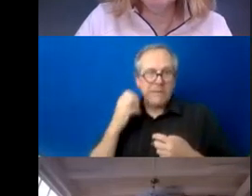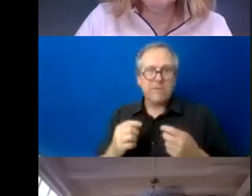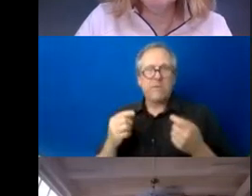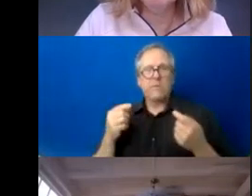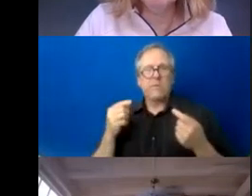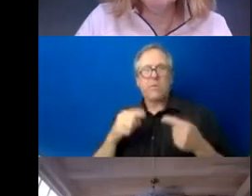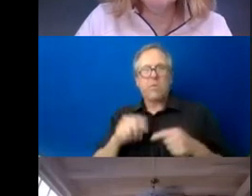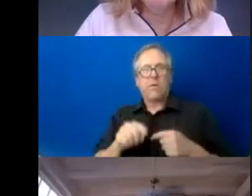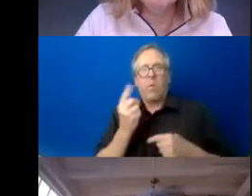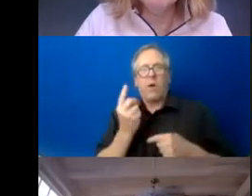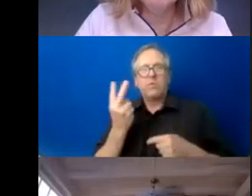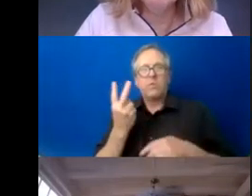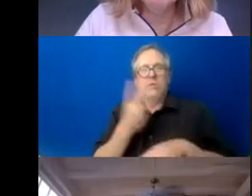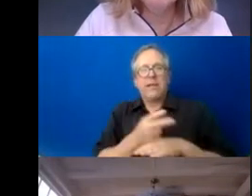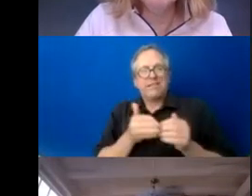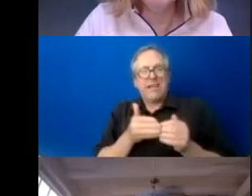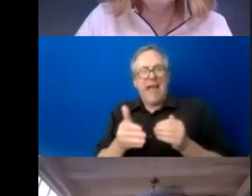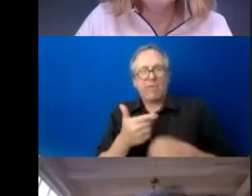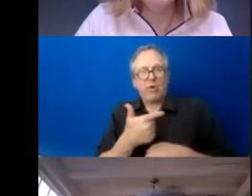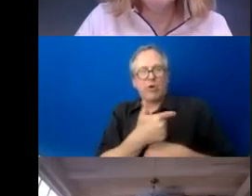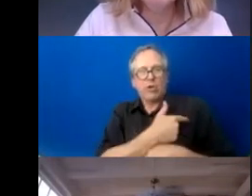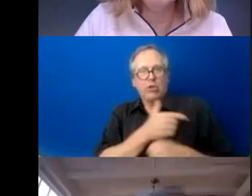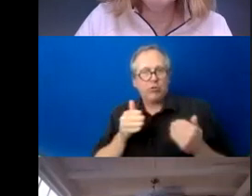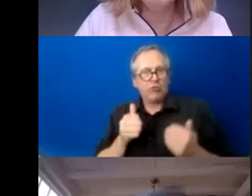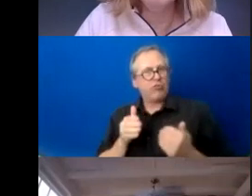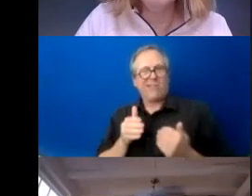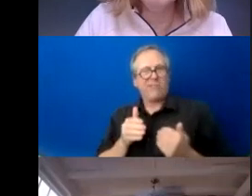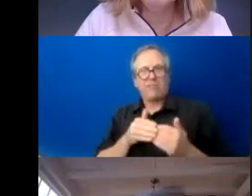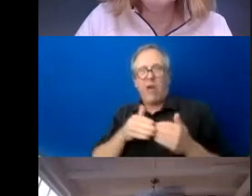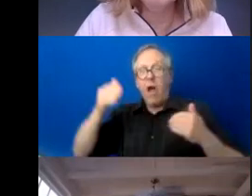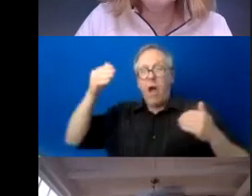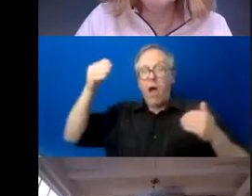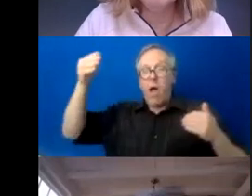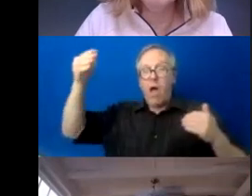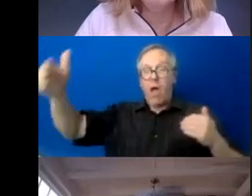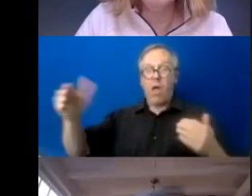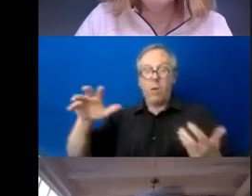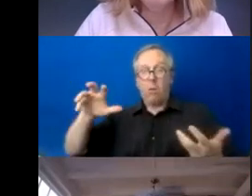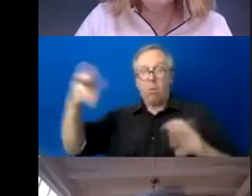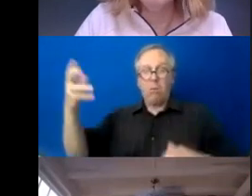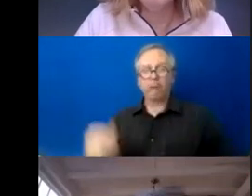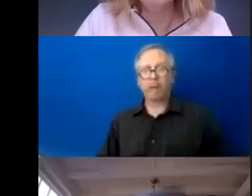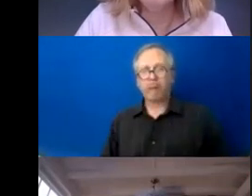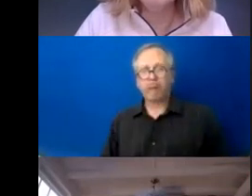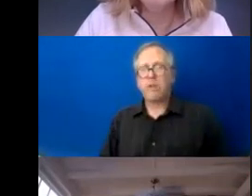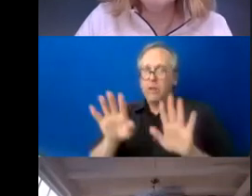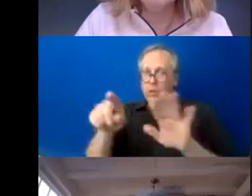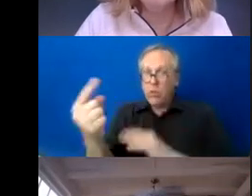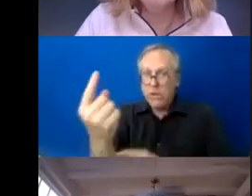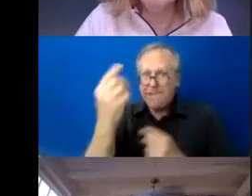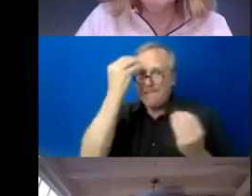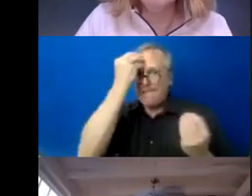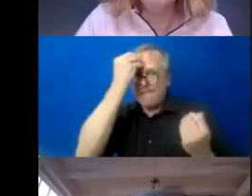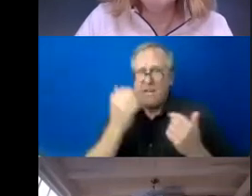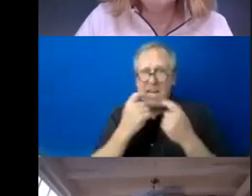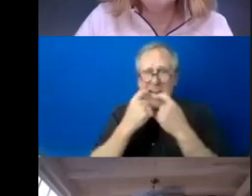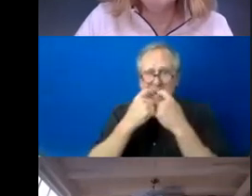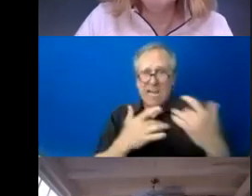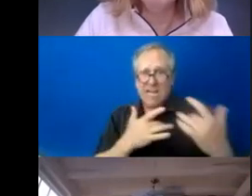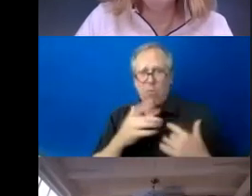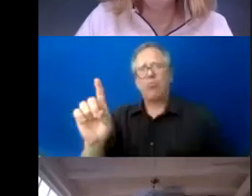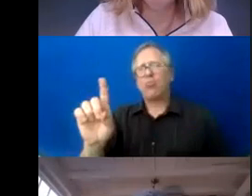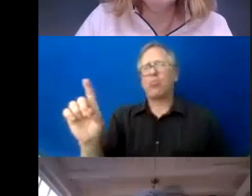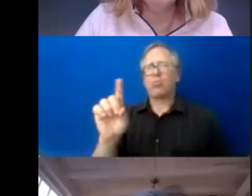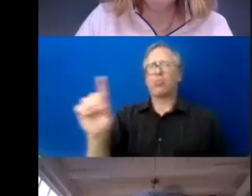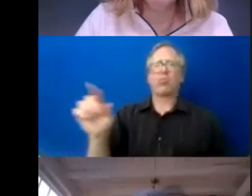in the first few days afterwards. So it's a question that comes up all the time. You're not alone in thinking about that and I wouldn't think